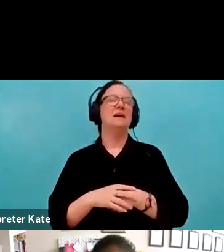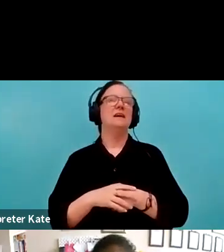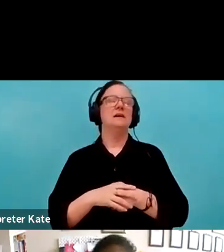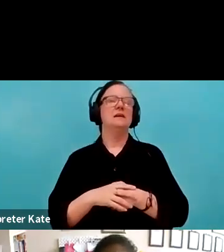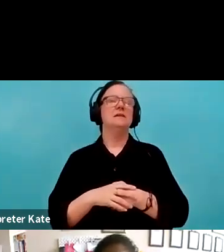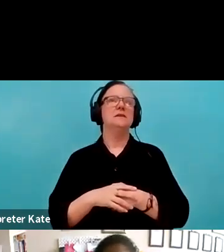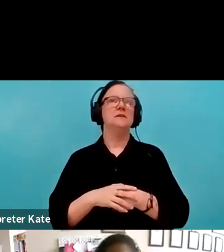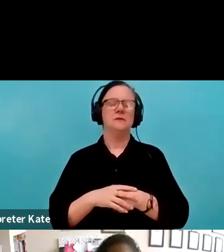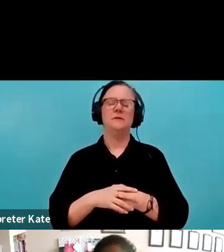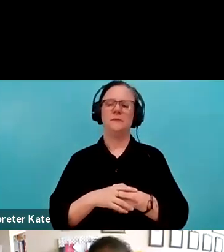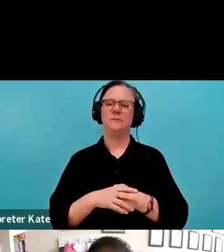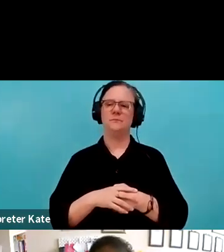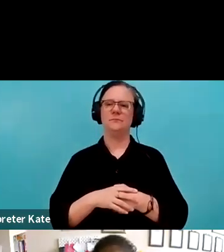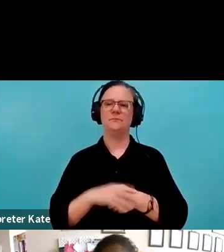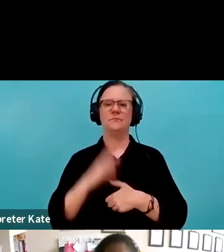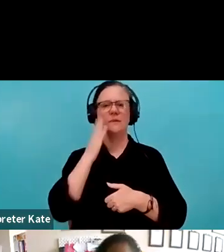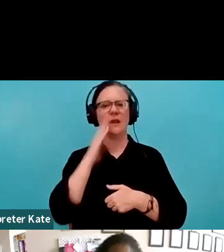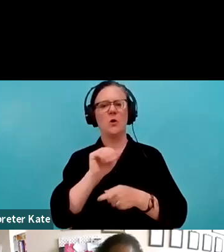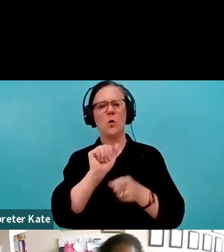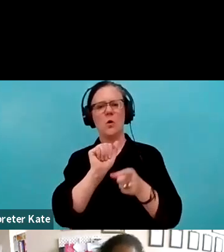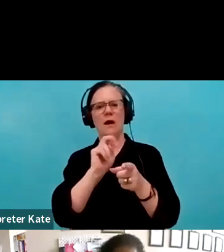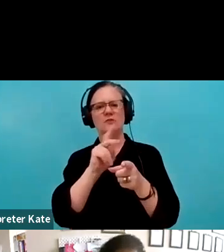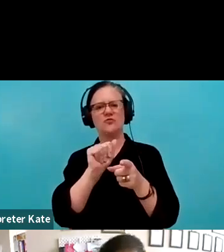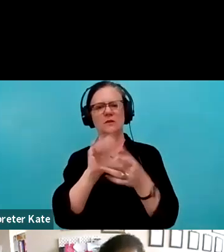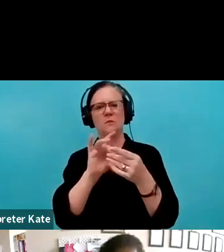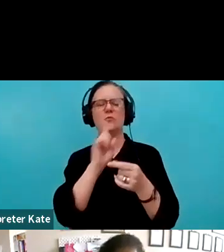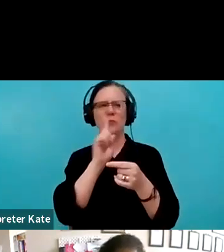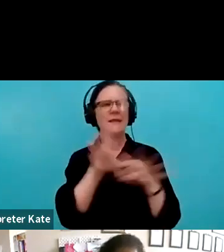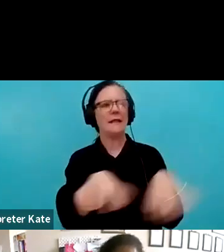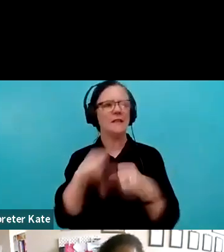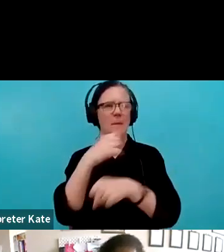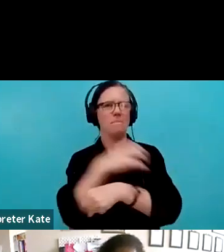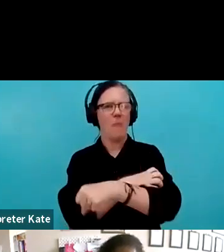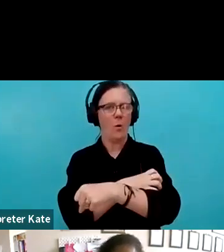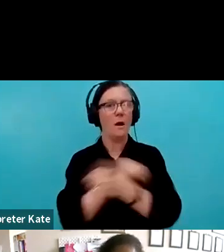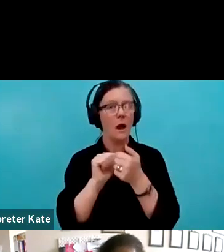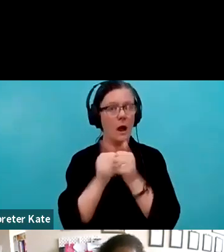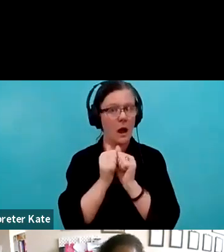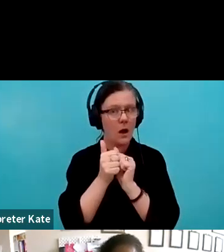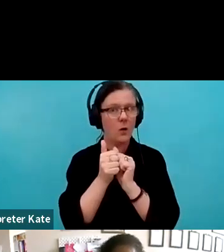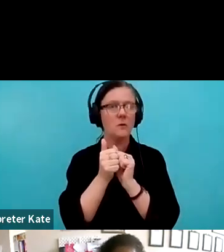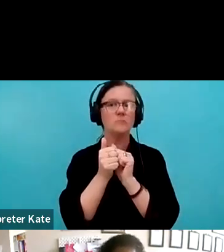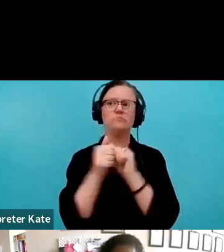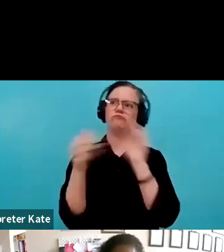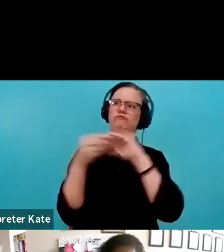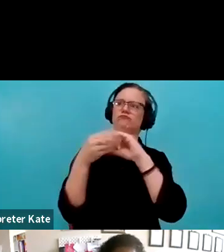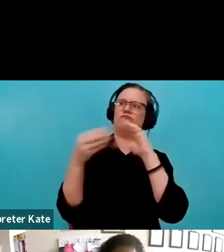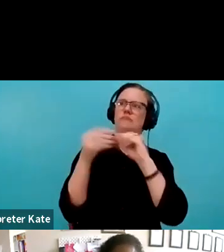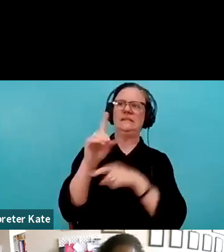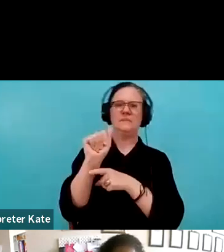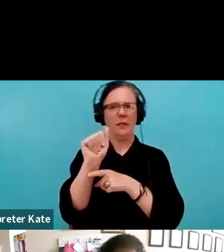my next question, you know, Andraéa, you said something of like claiming power by talking about disability in spaces